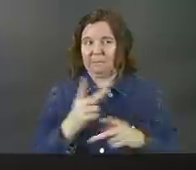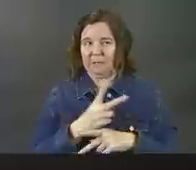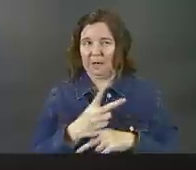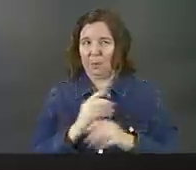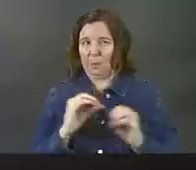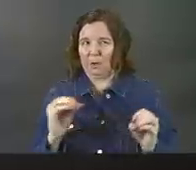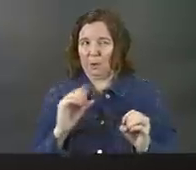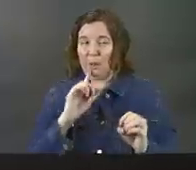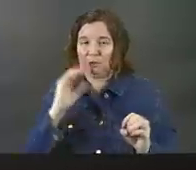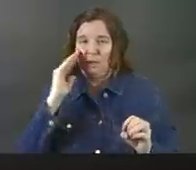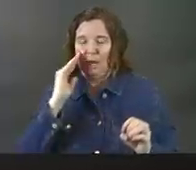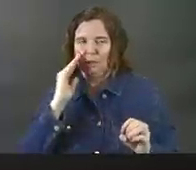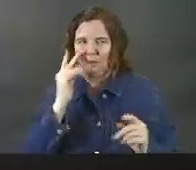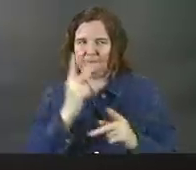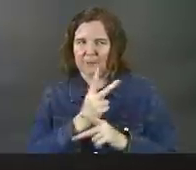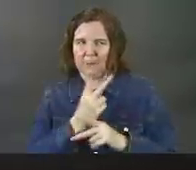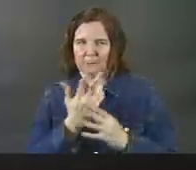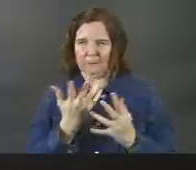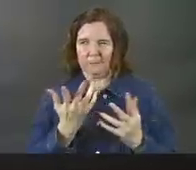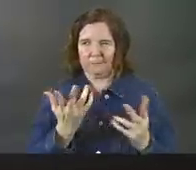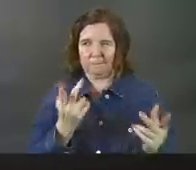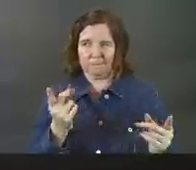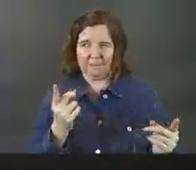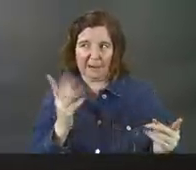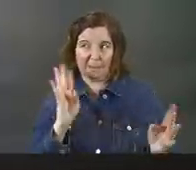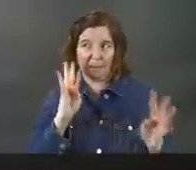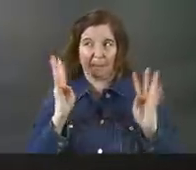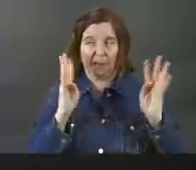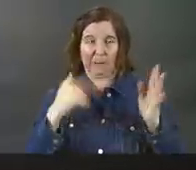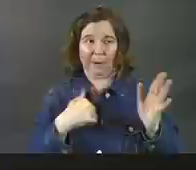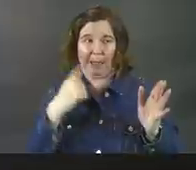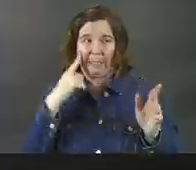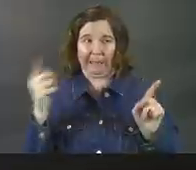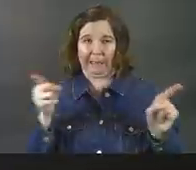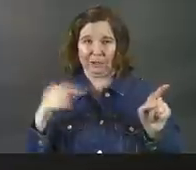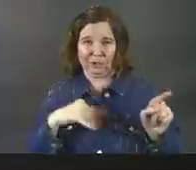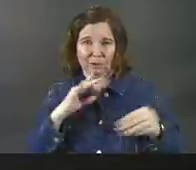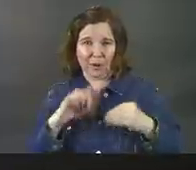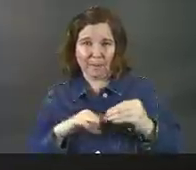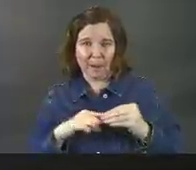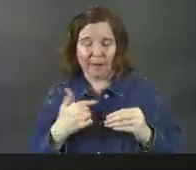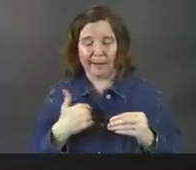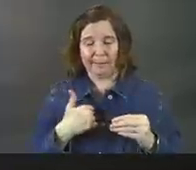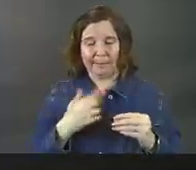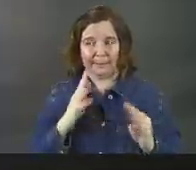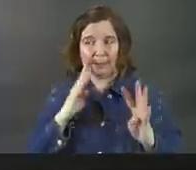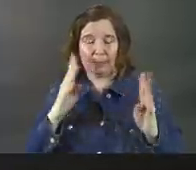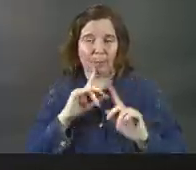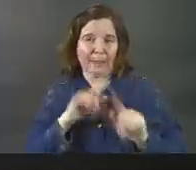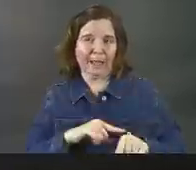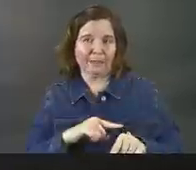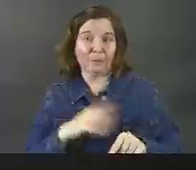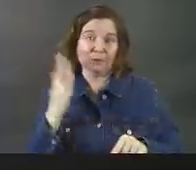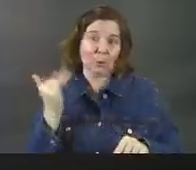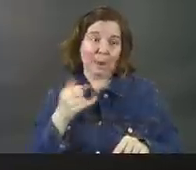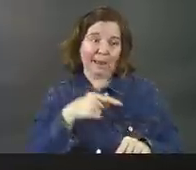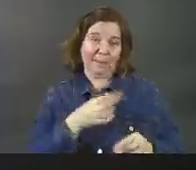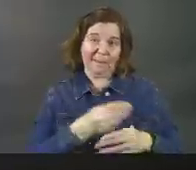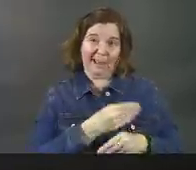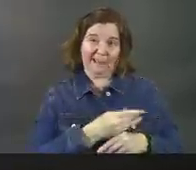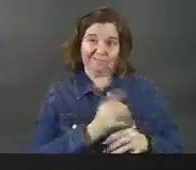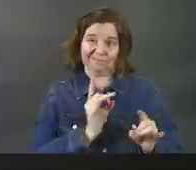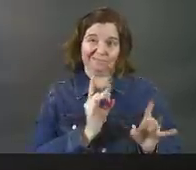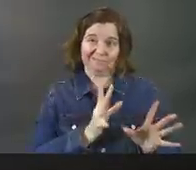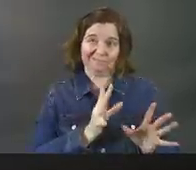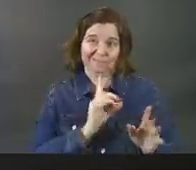with no actual knowledge of what you're saying. And I'm just going to make up what I think you're talking about, and I'm just going to come up with an answer, which is why my